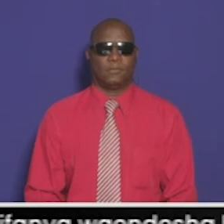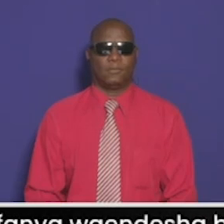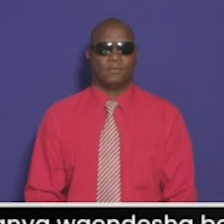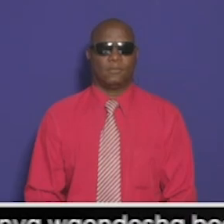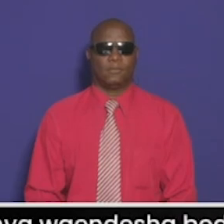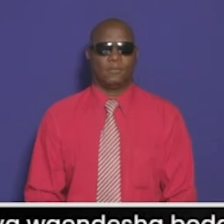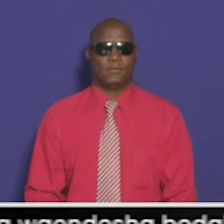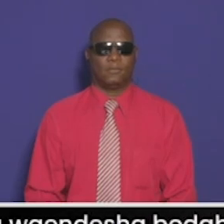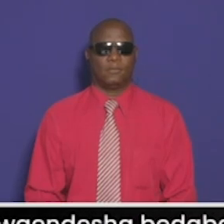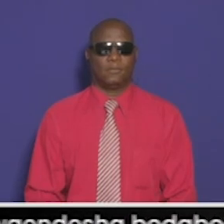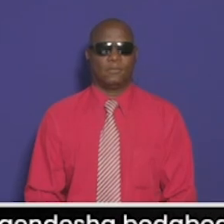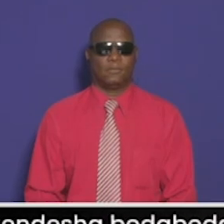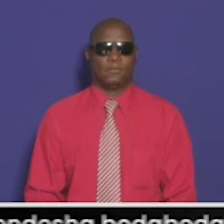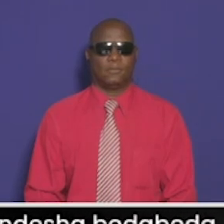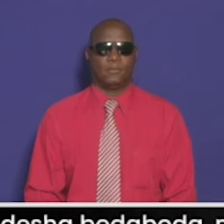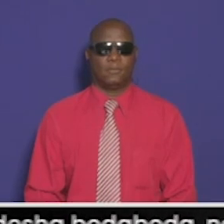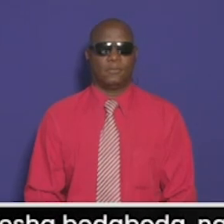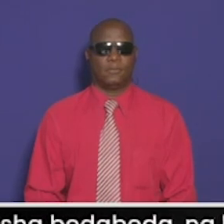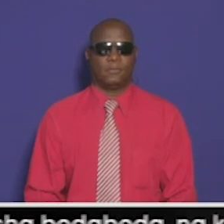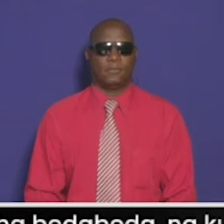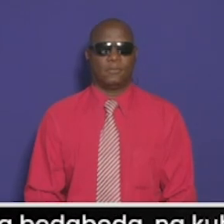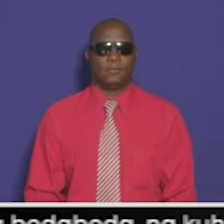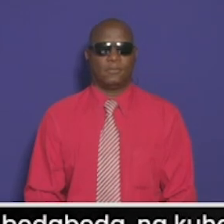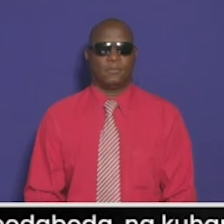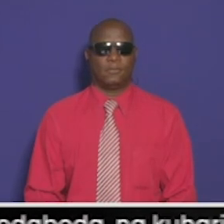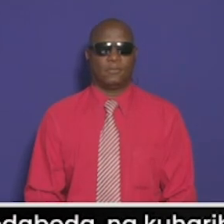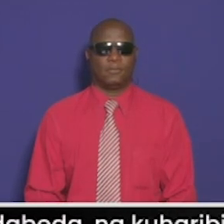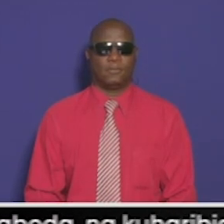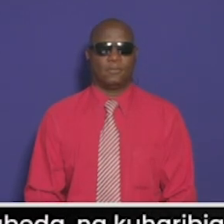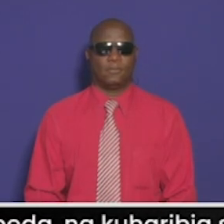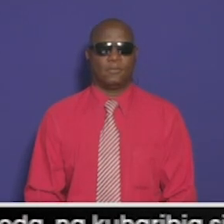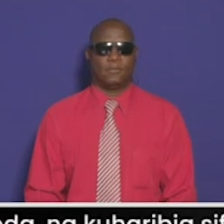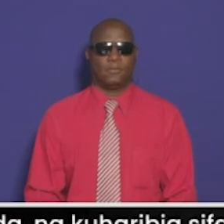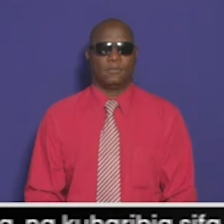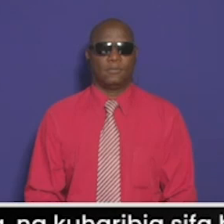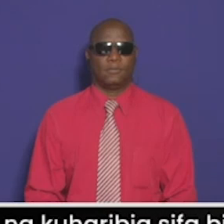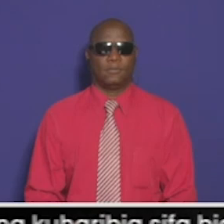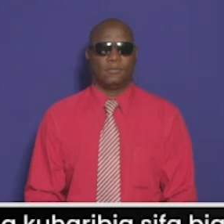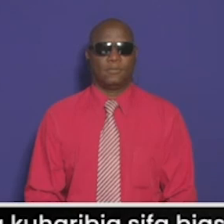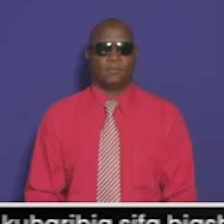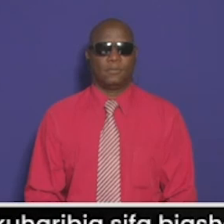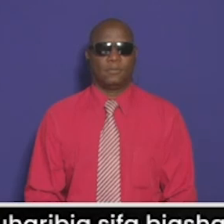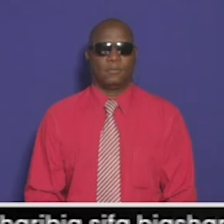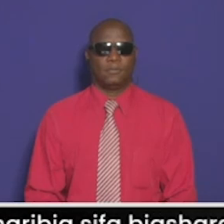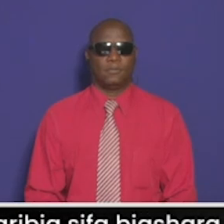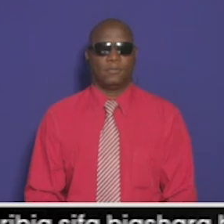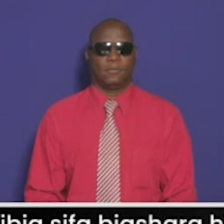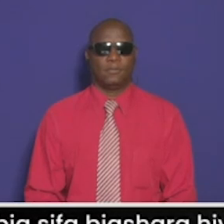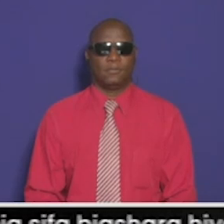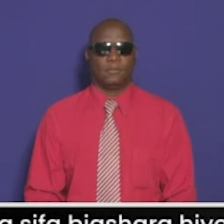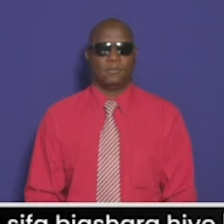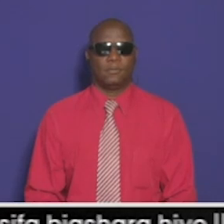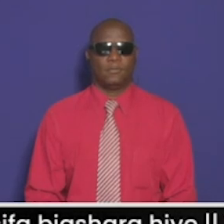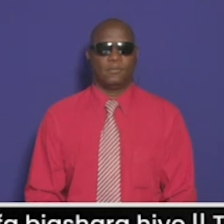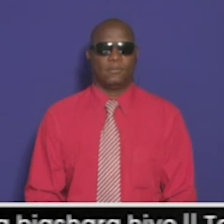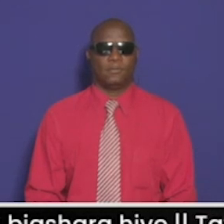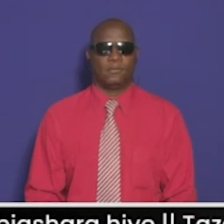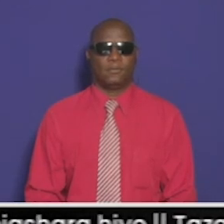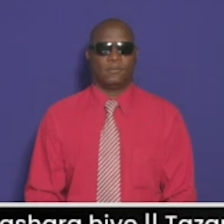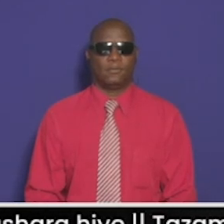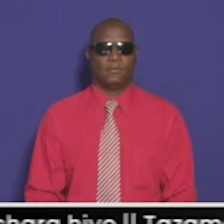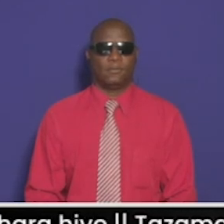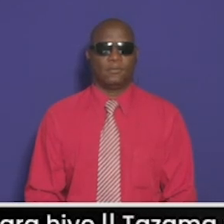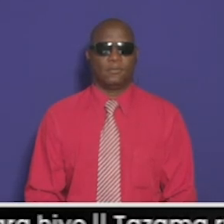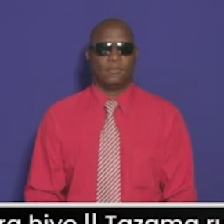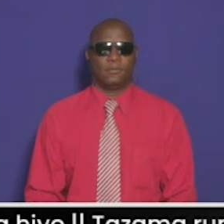sought by the state is one not exceeding 47 days, with 30 days in the first instance. So one